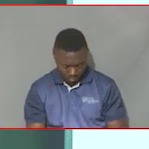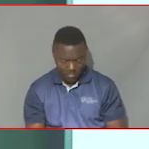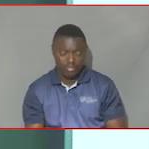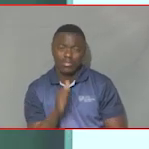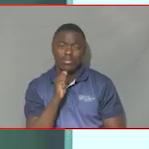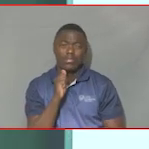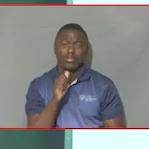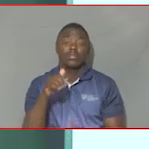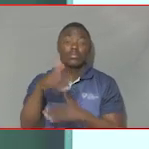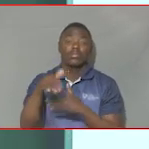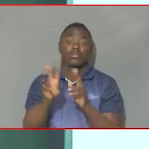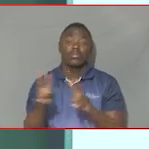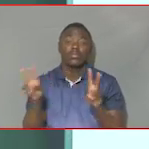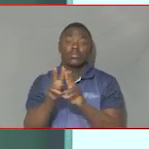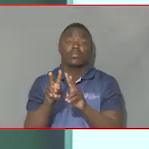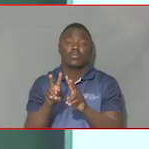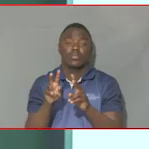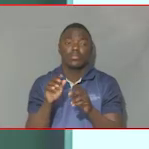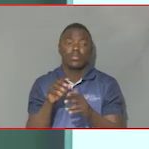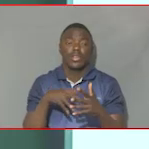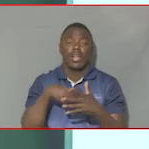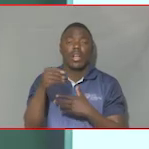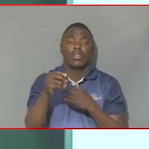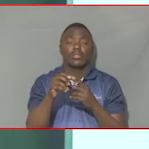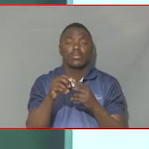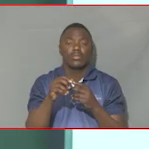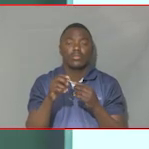values outside that is an outlier. Is that clear?